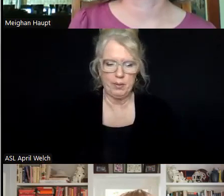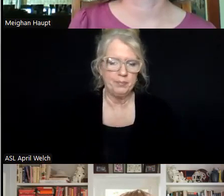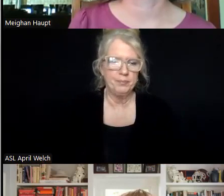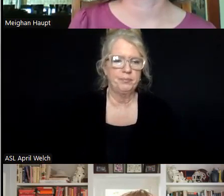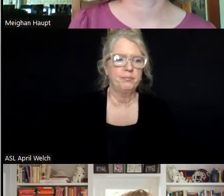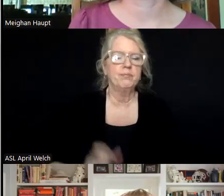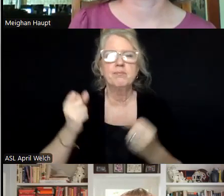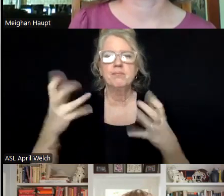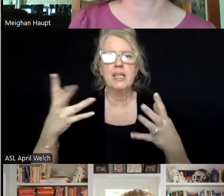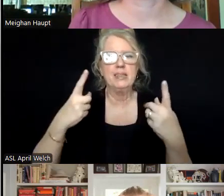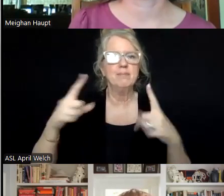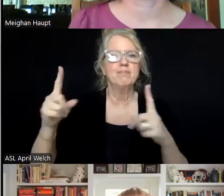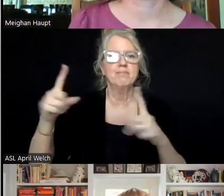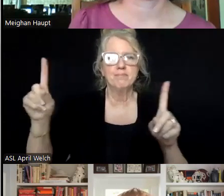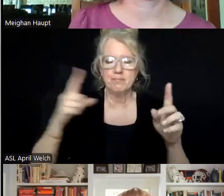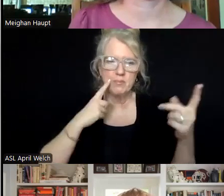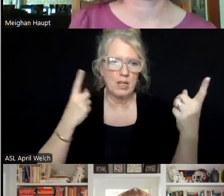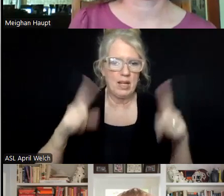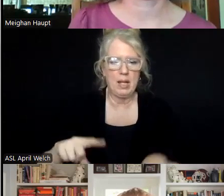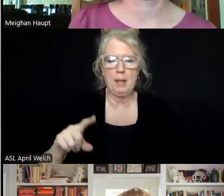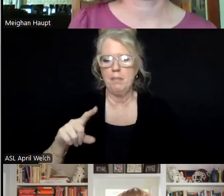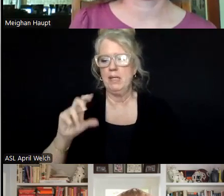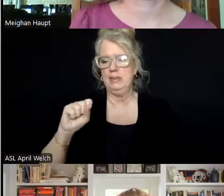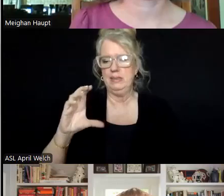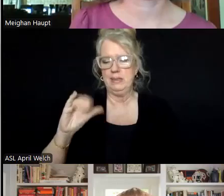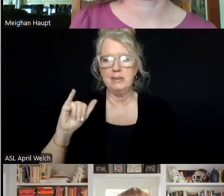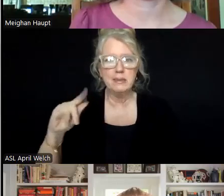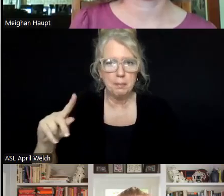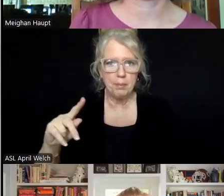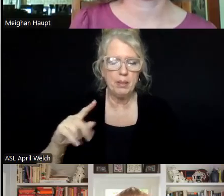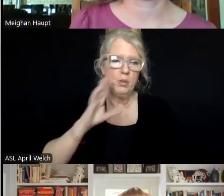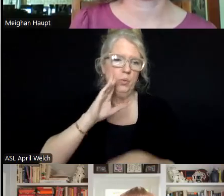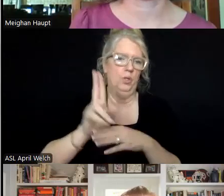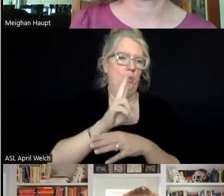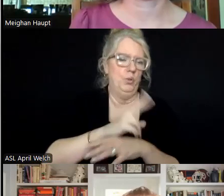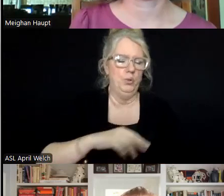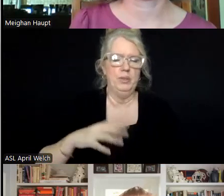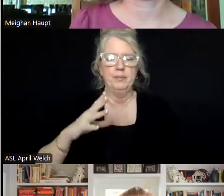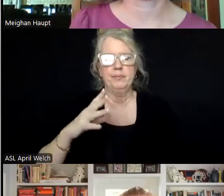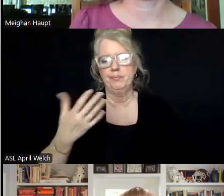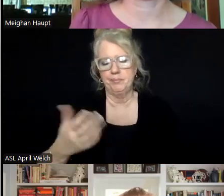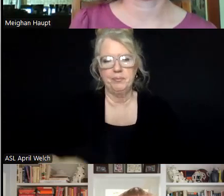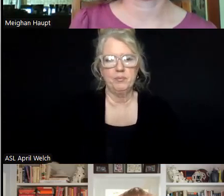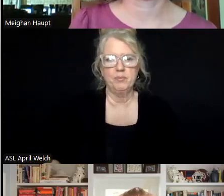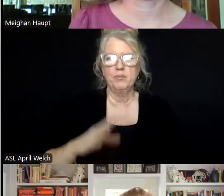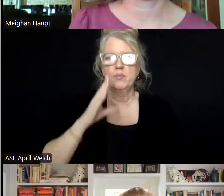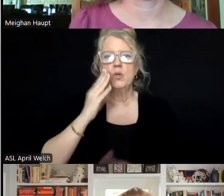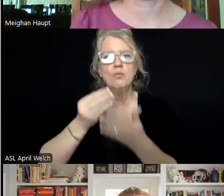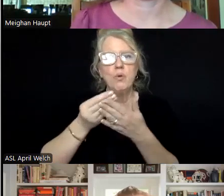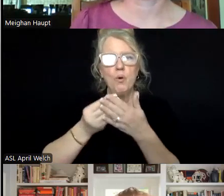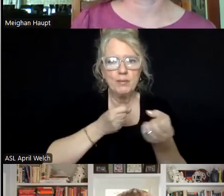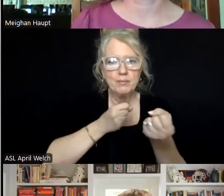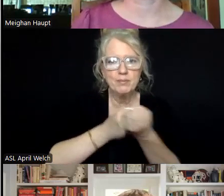lot of successes happening. One of the things that Byrne SCIP is going to be used there for is to fund